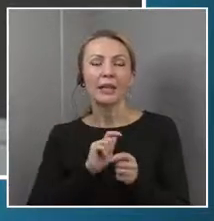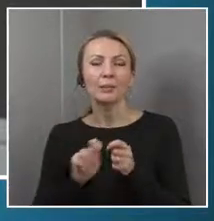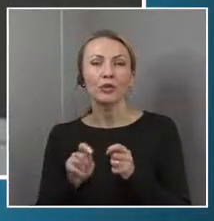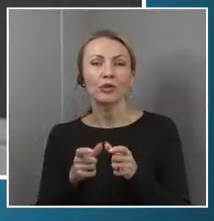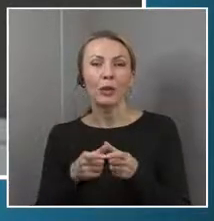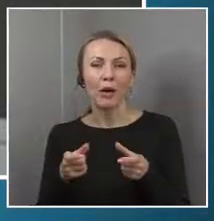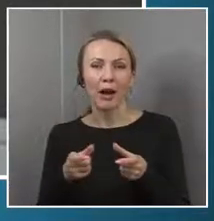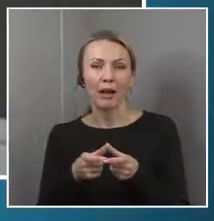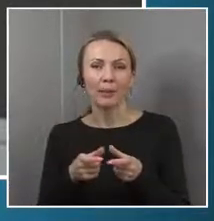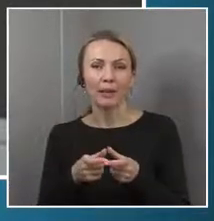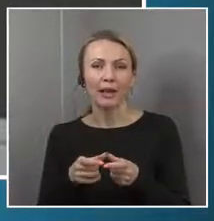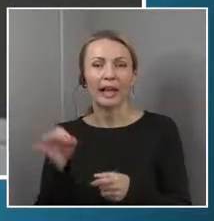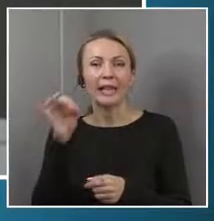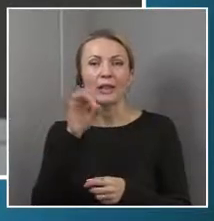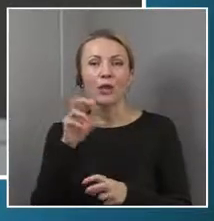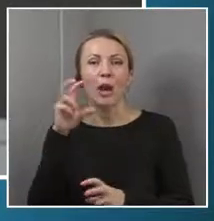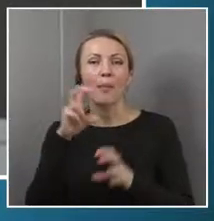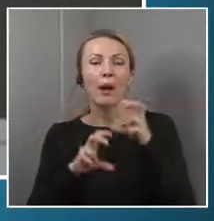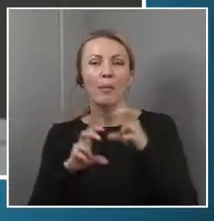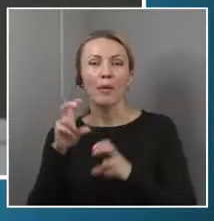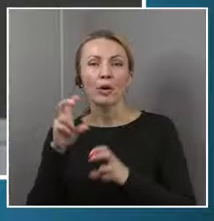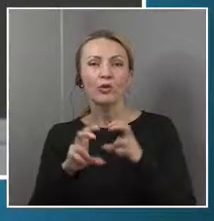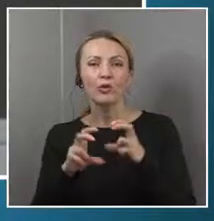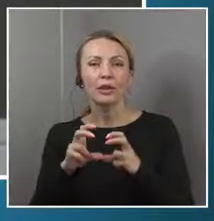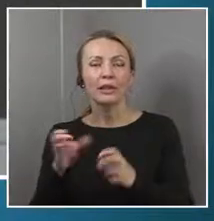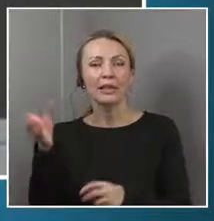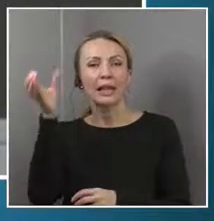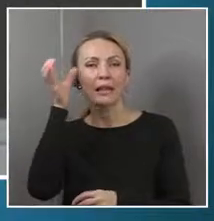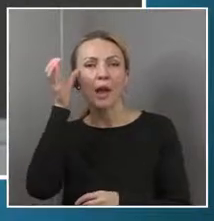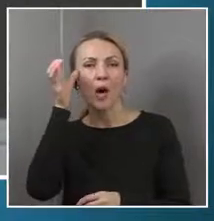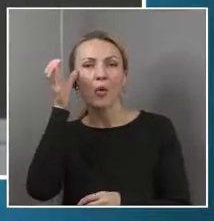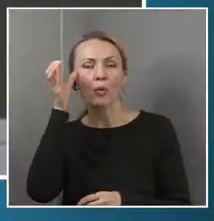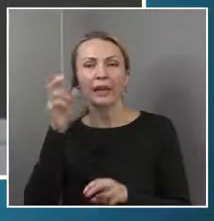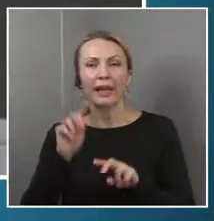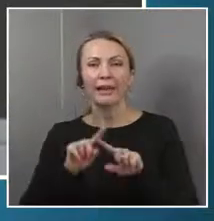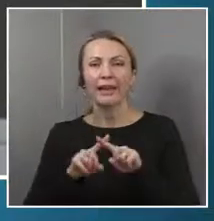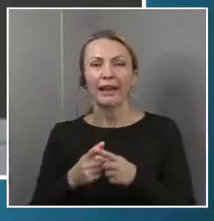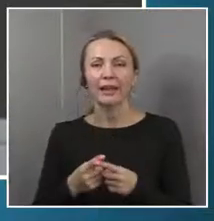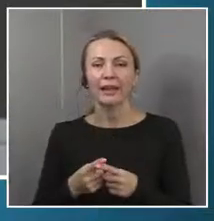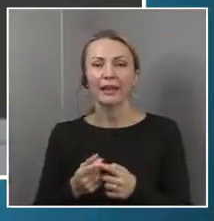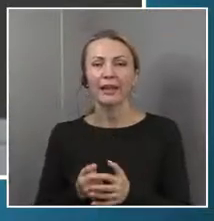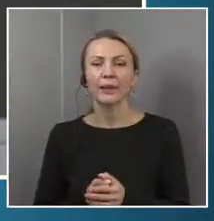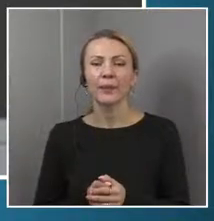and 30s, avant-garde artists used to design matchboxes.